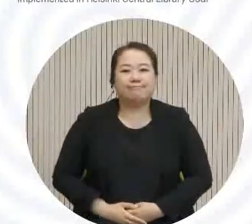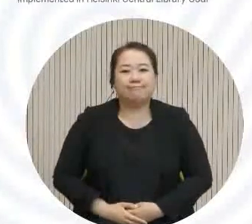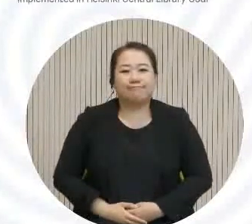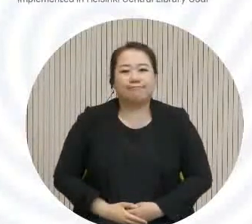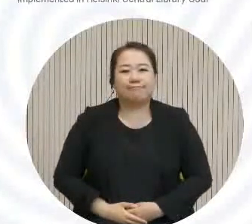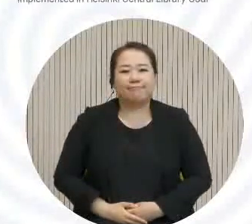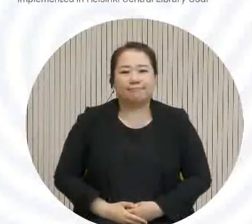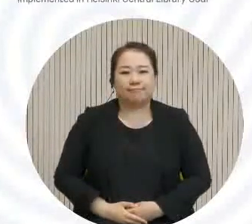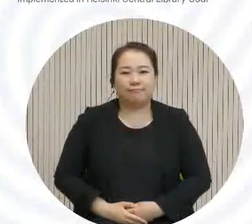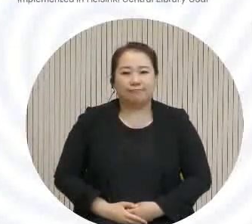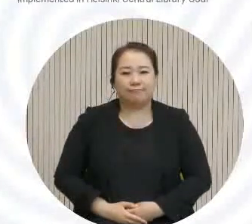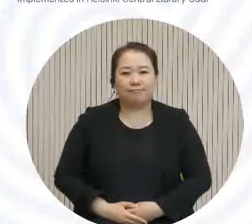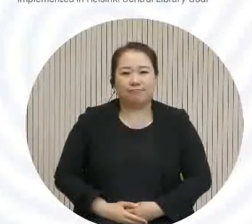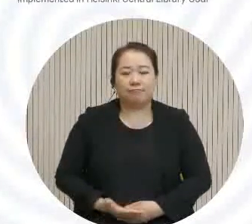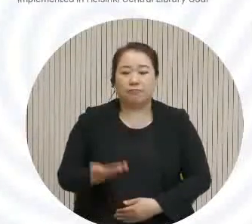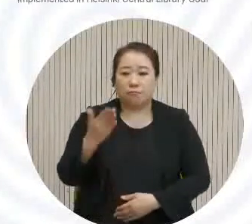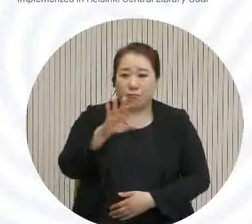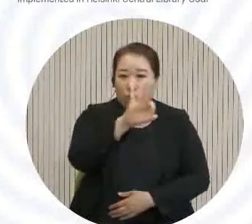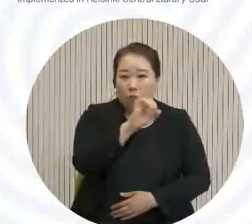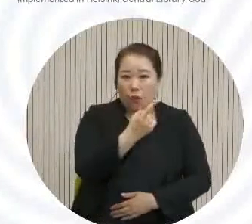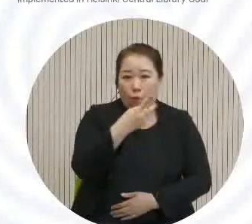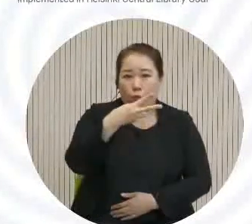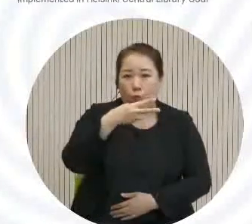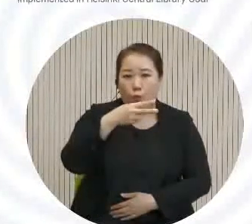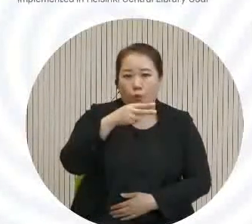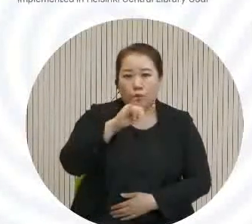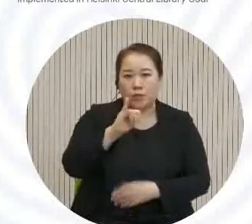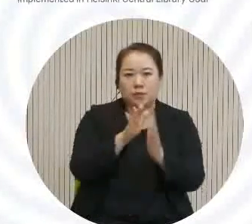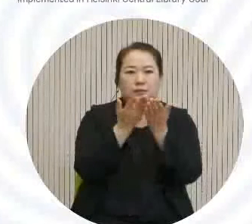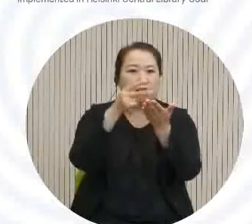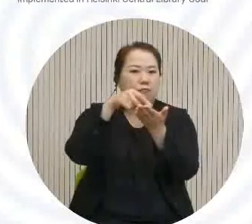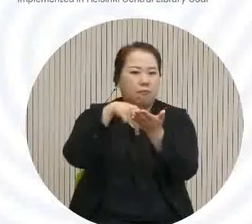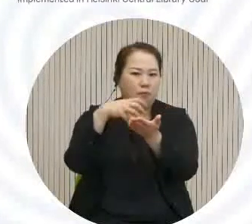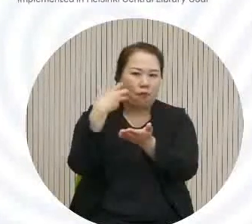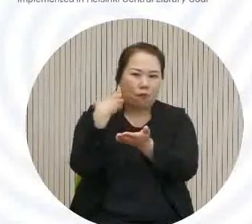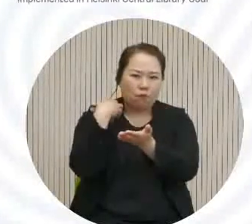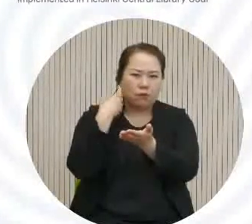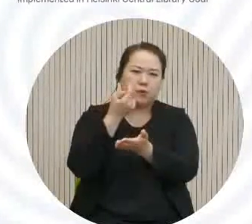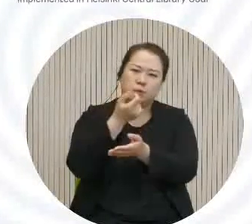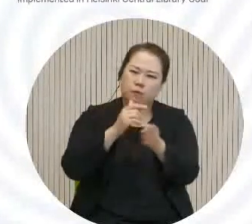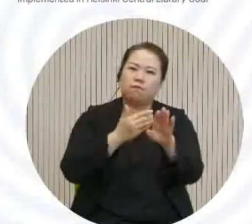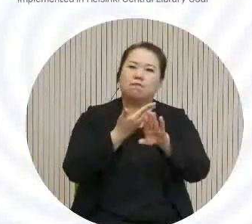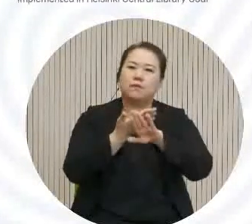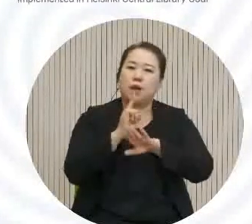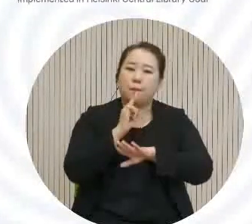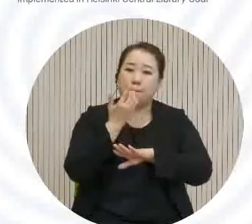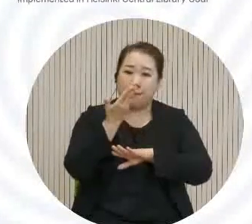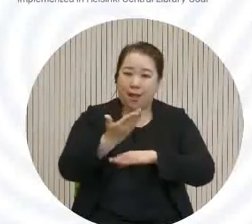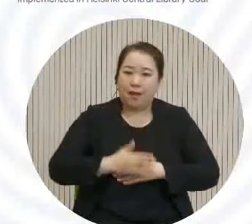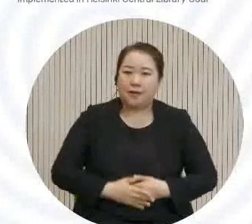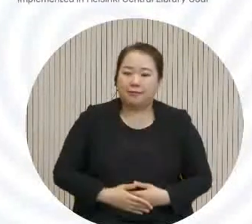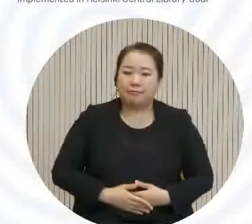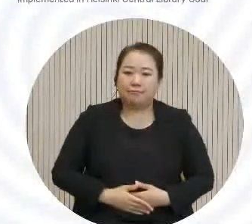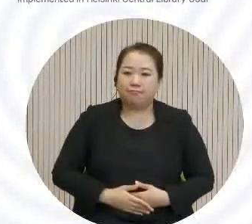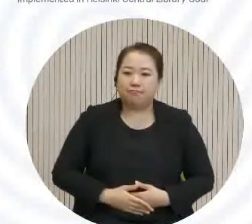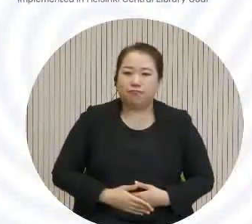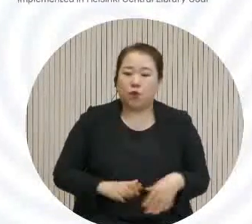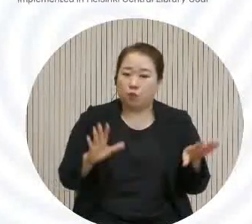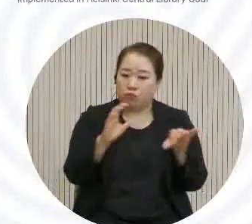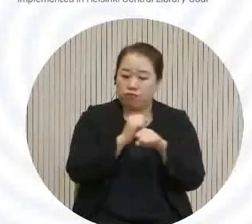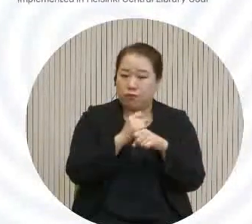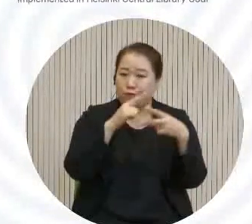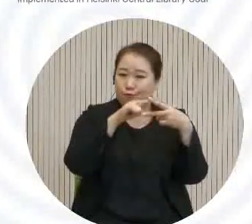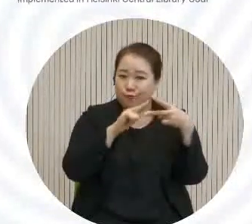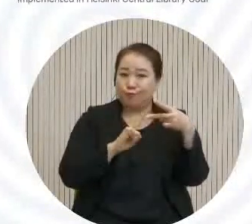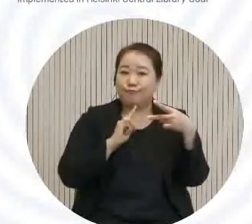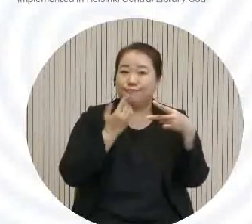Audi's role in this library field is a bit different. This is mainly because of two reasons. Firstly,